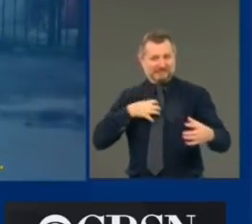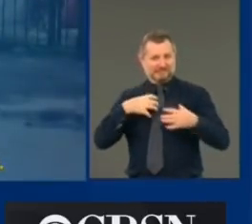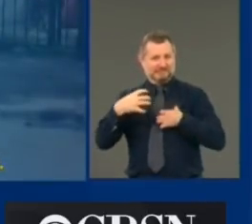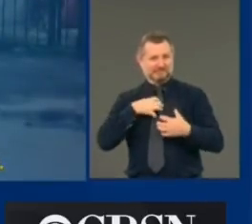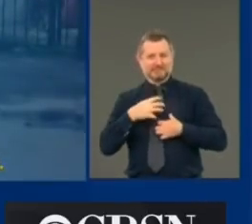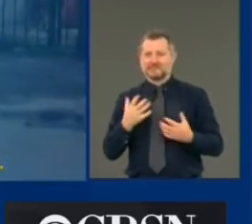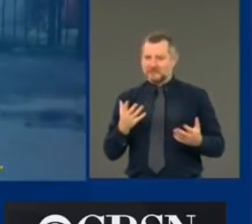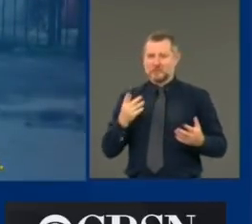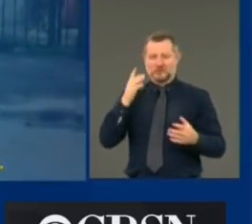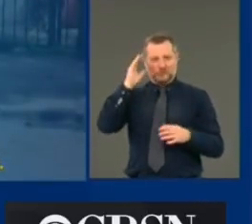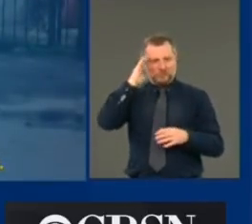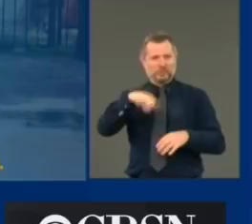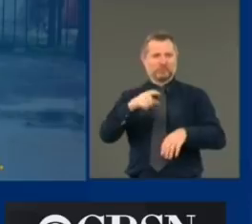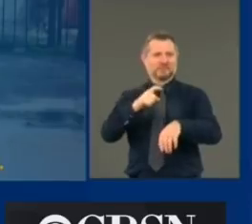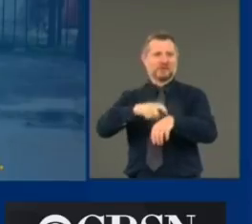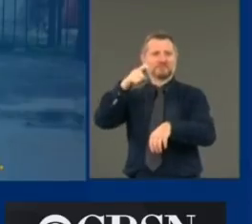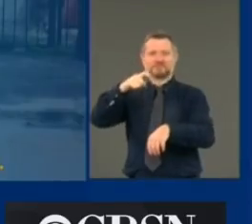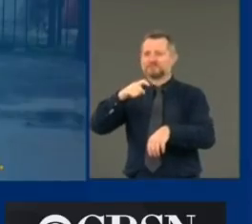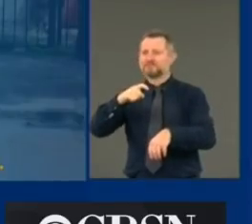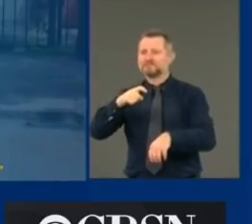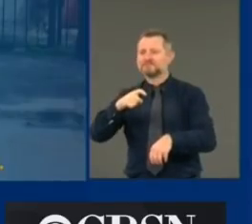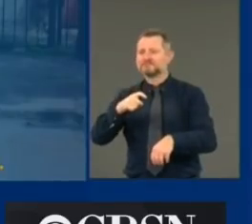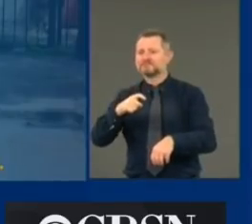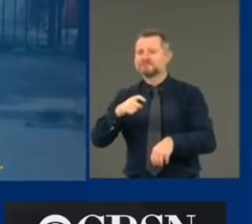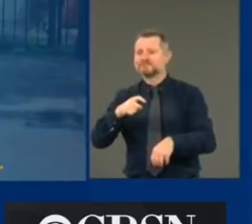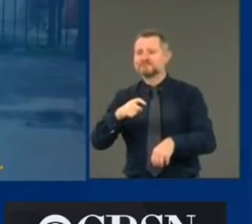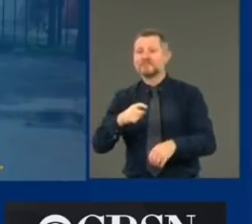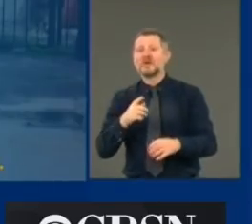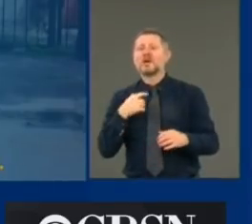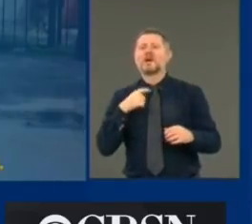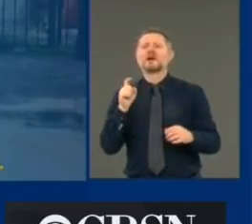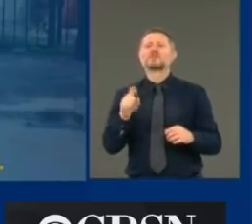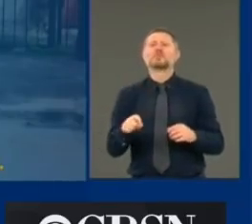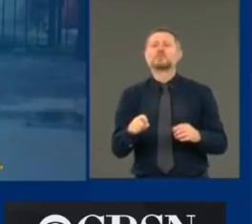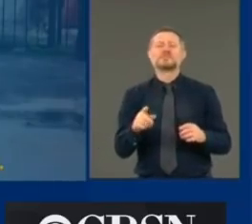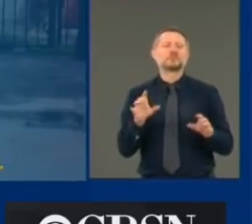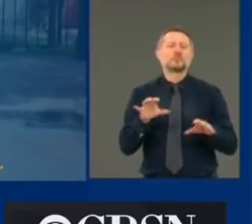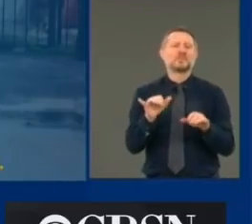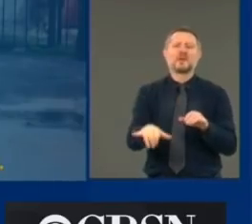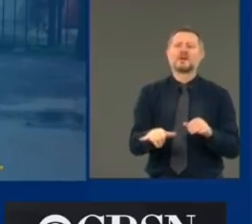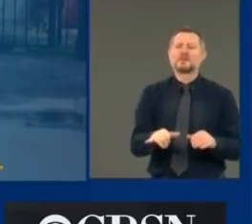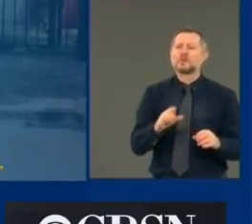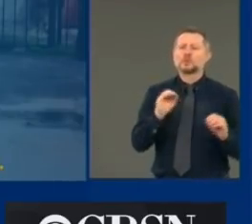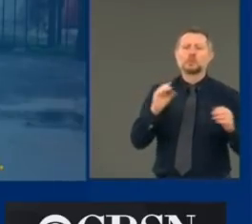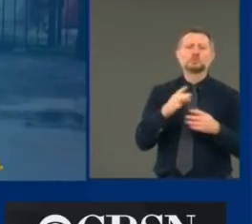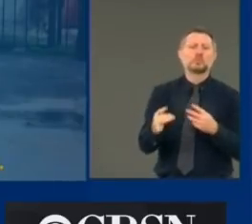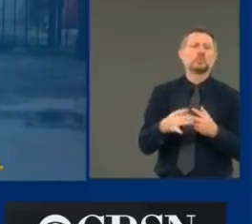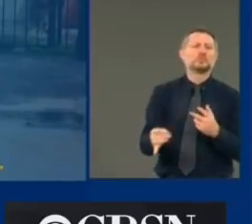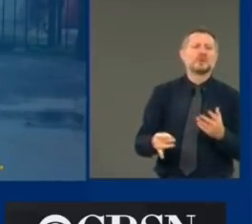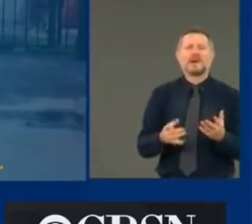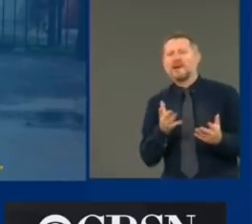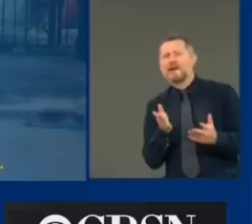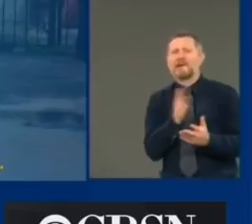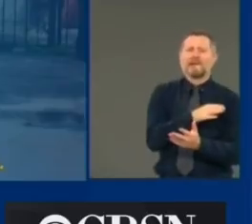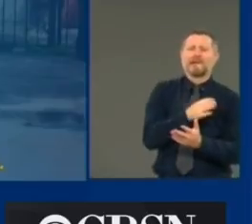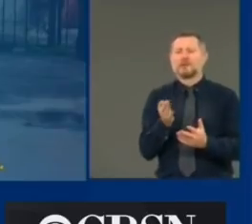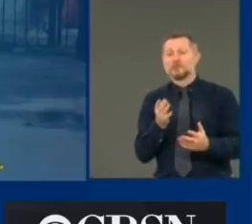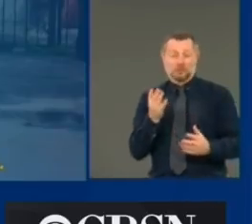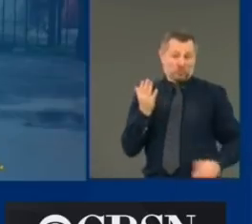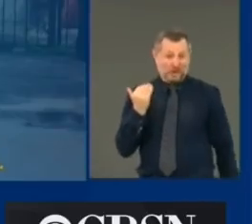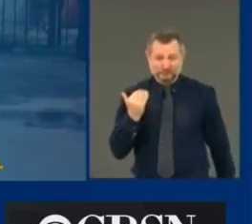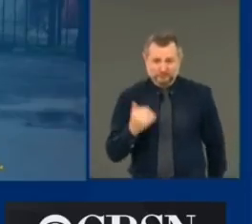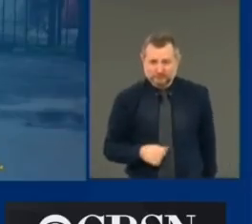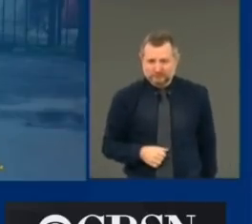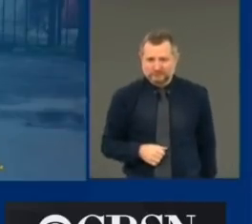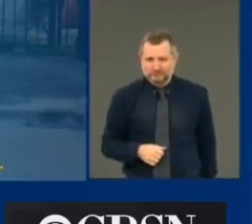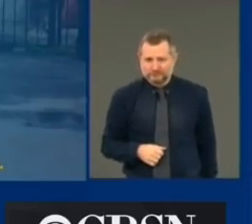weeks. And look, it has to be done anyway. We don't really have a choice, because